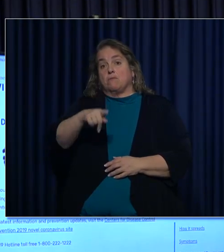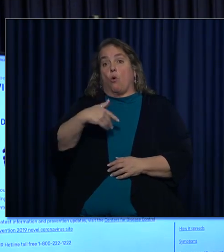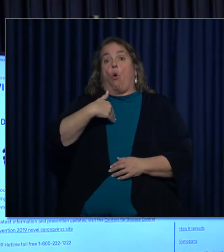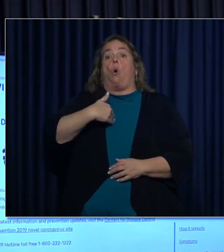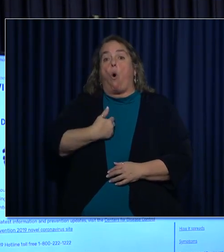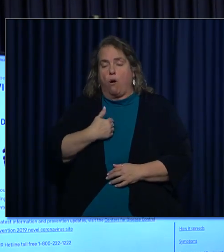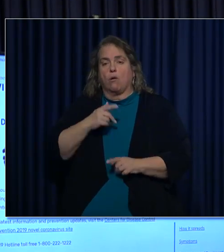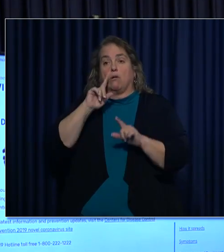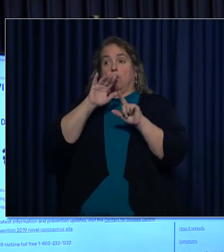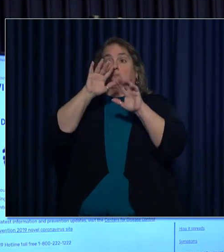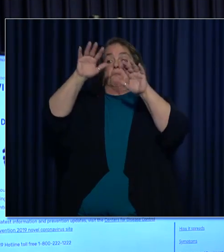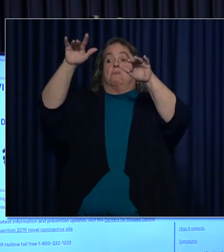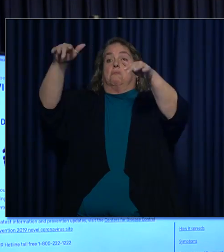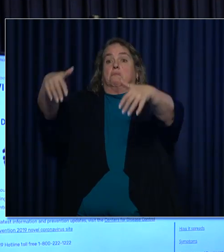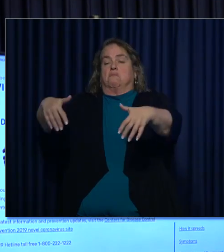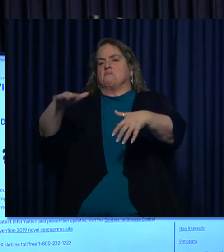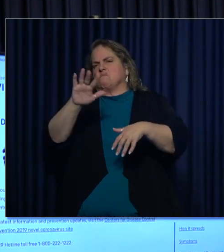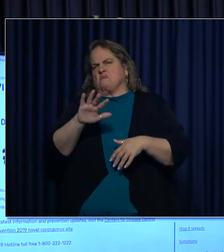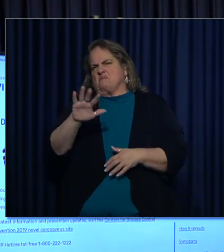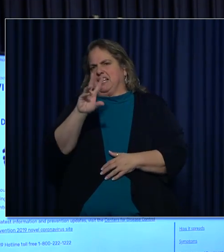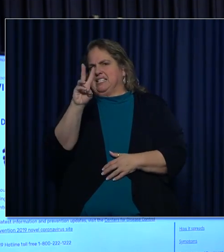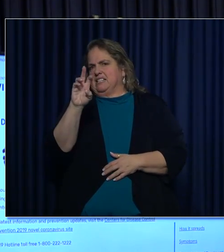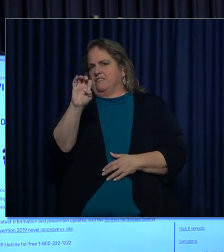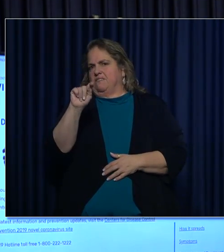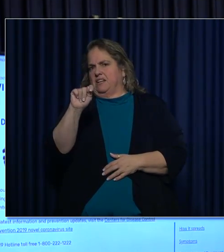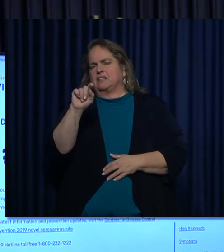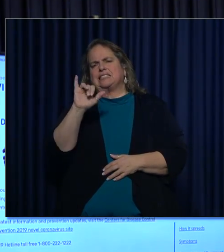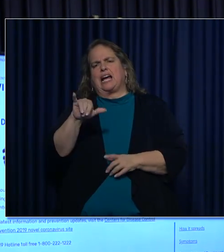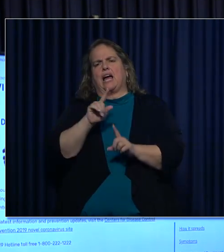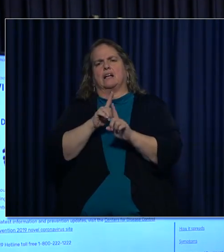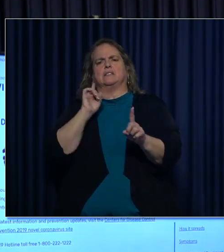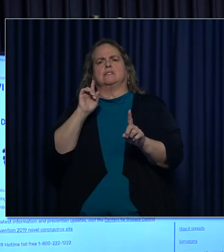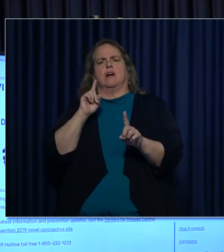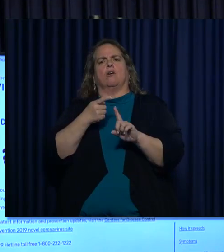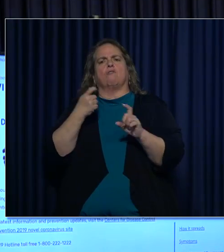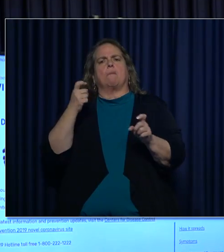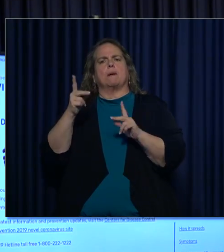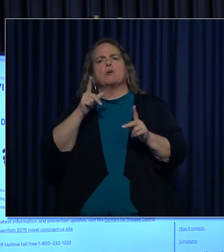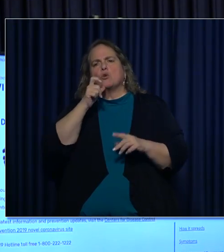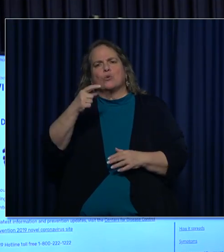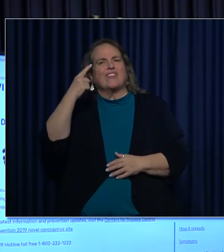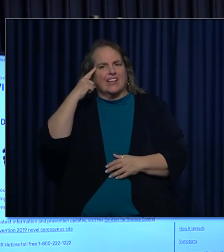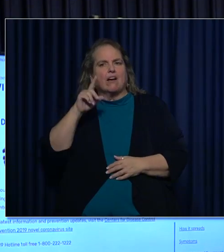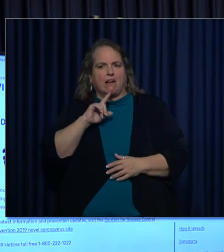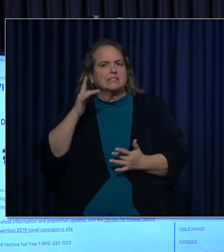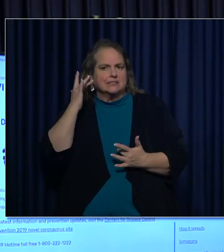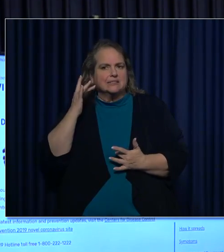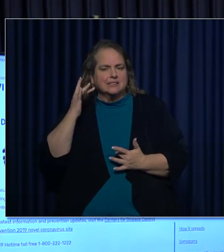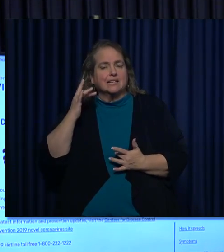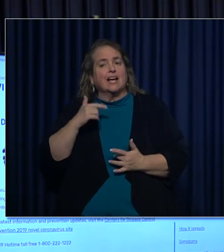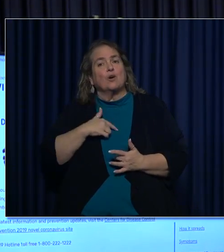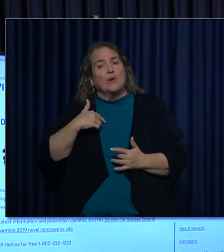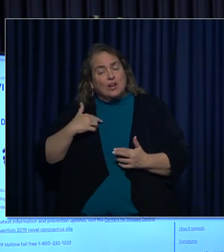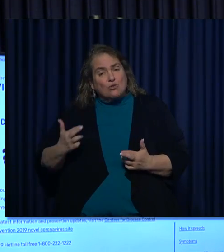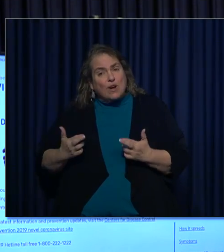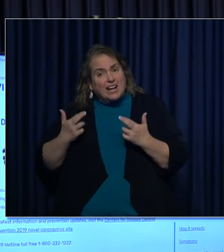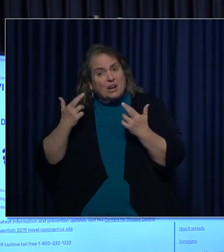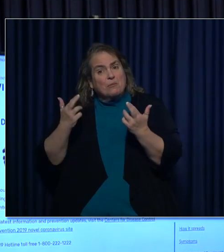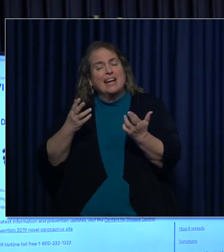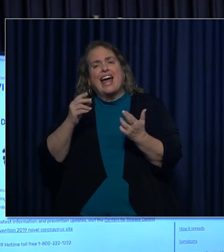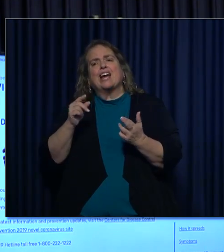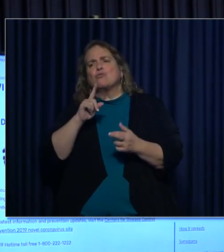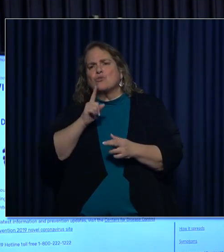some saliva, that's how most of these things are spread. So we would really recommend and actually ask that people